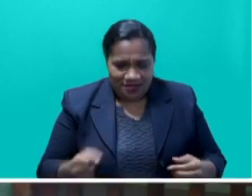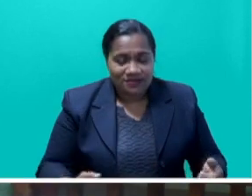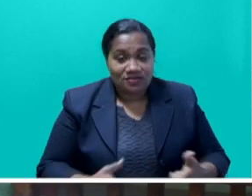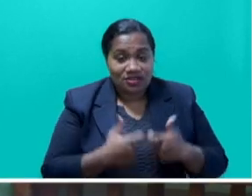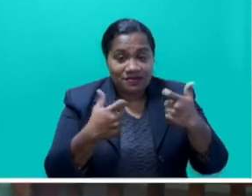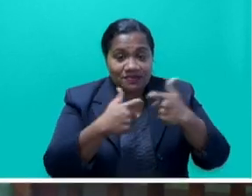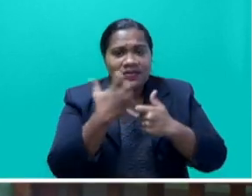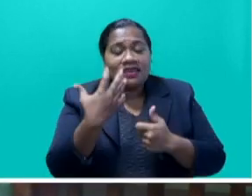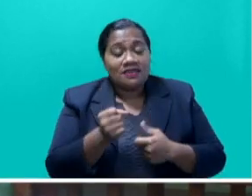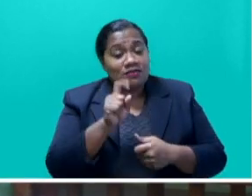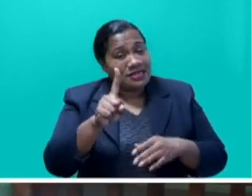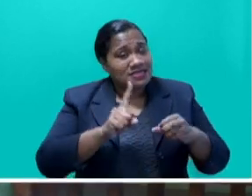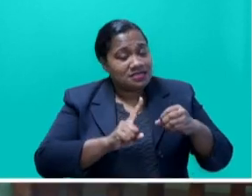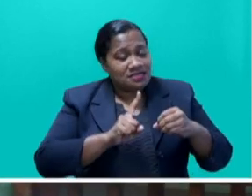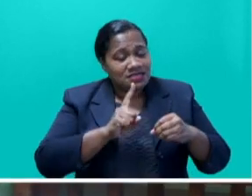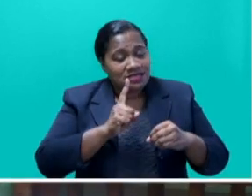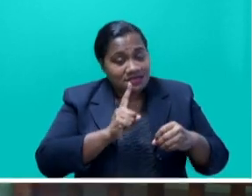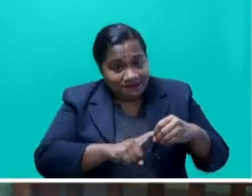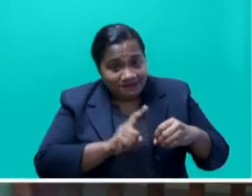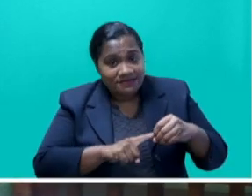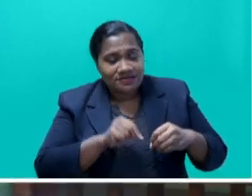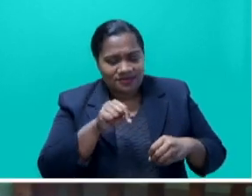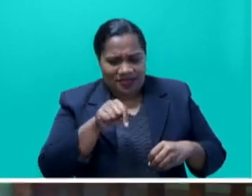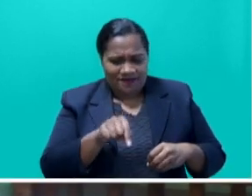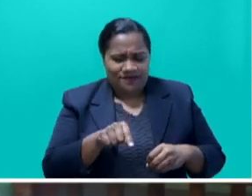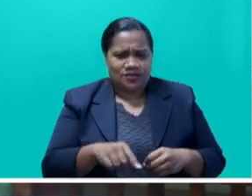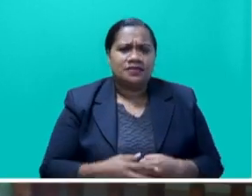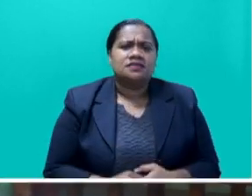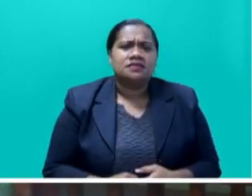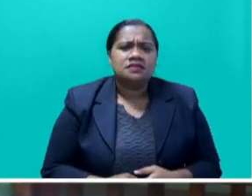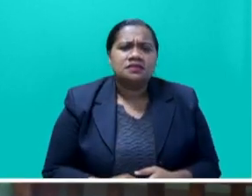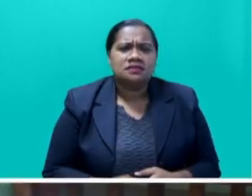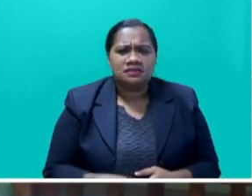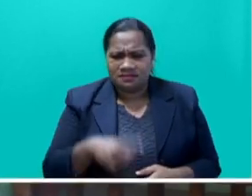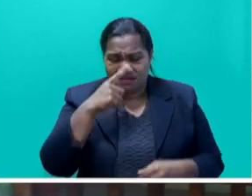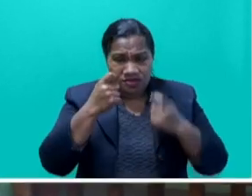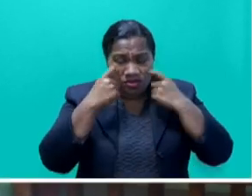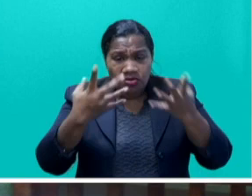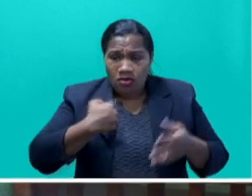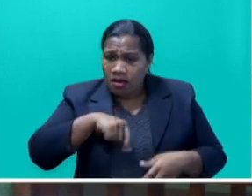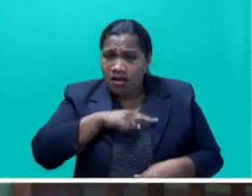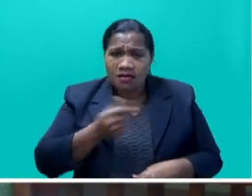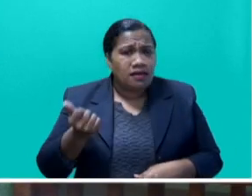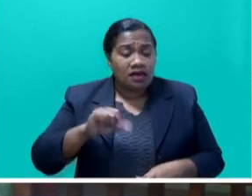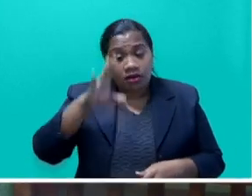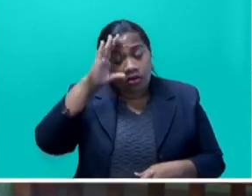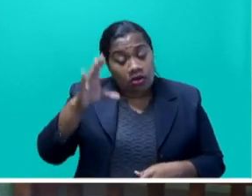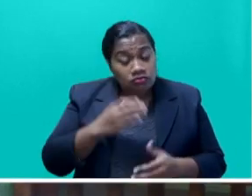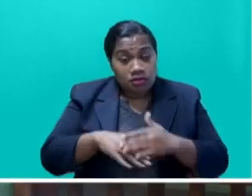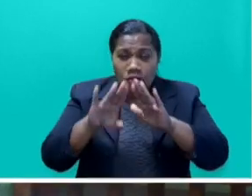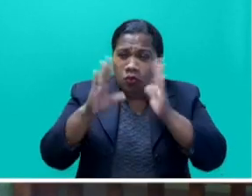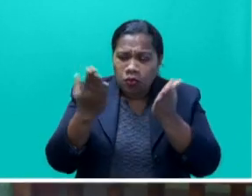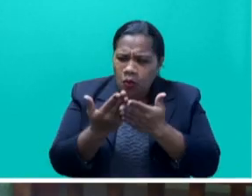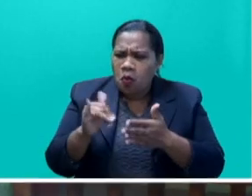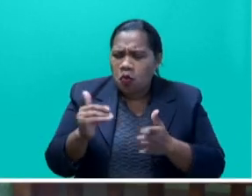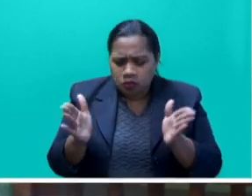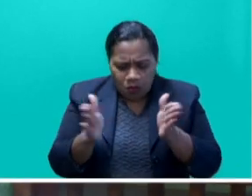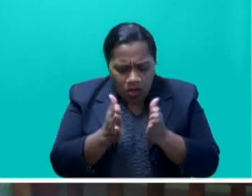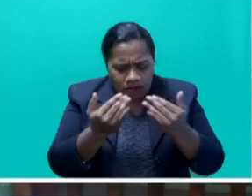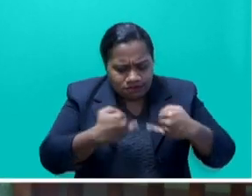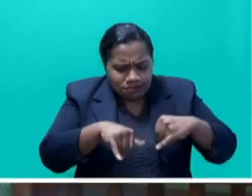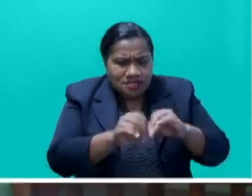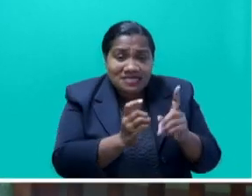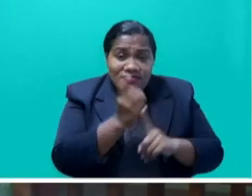these so-called intellectuals. Can you show us any country in the world, or especially any small island developing